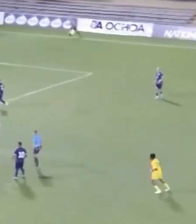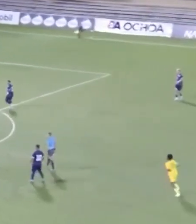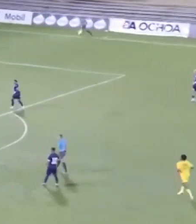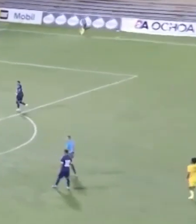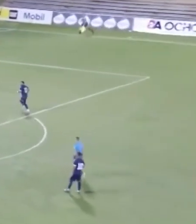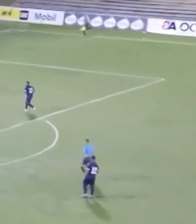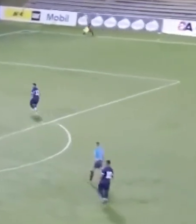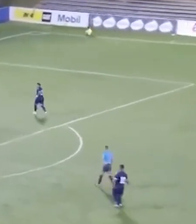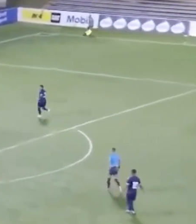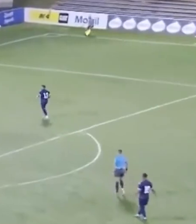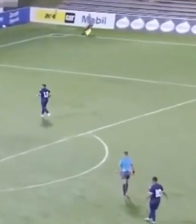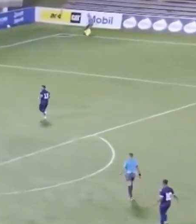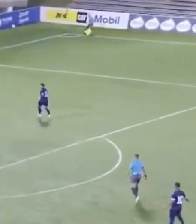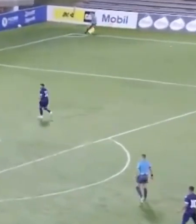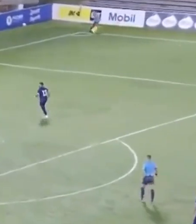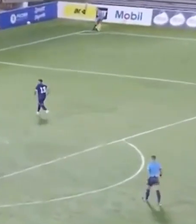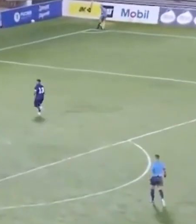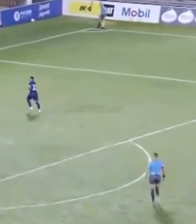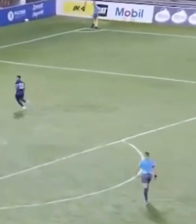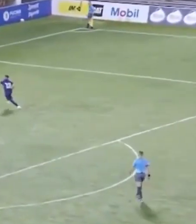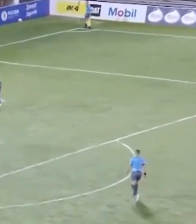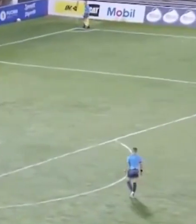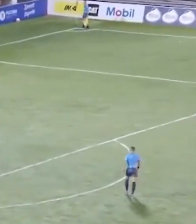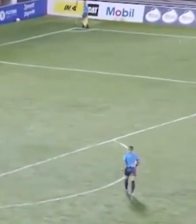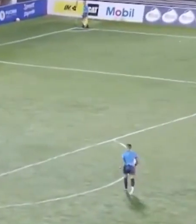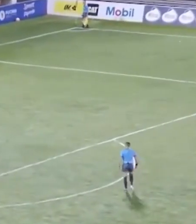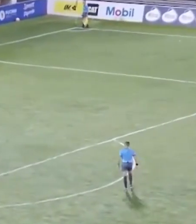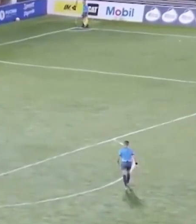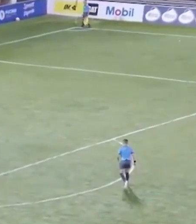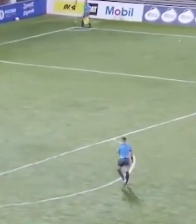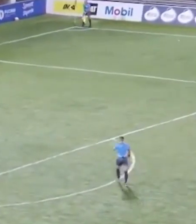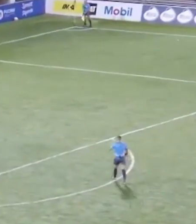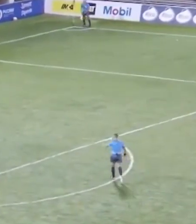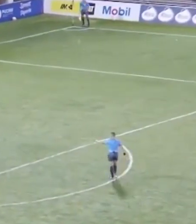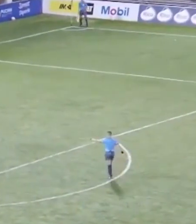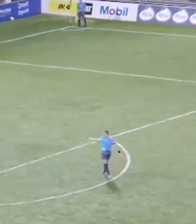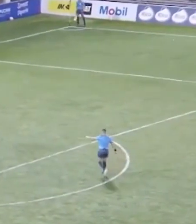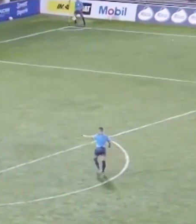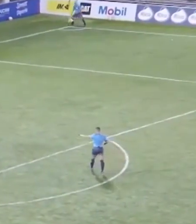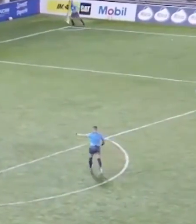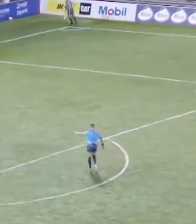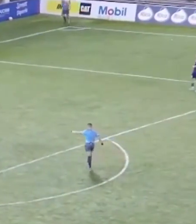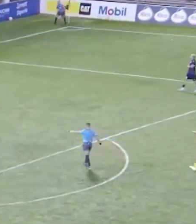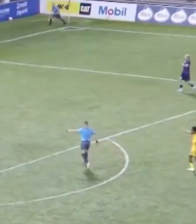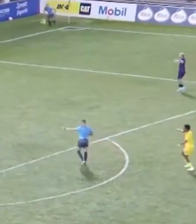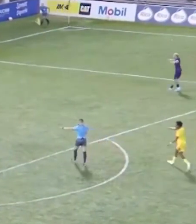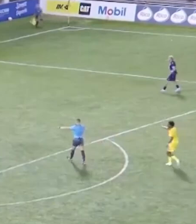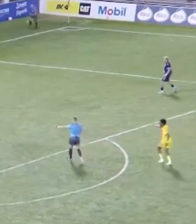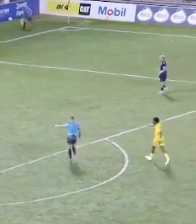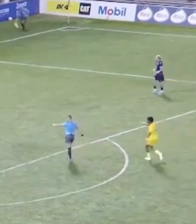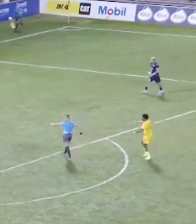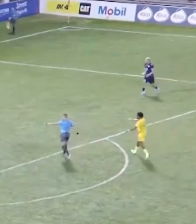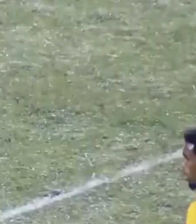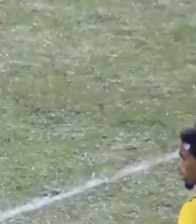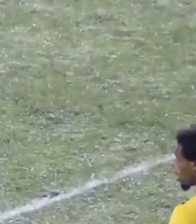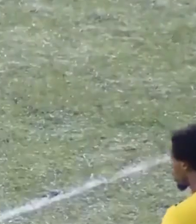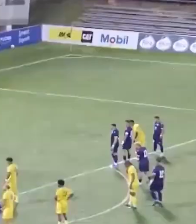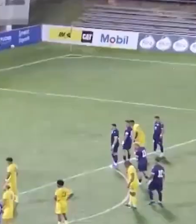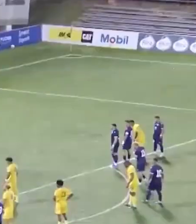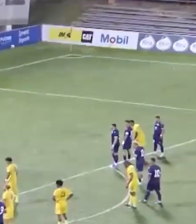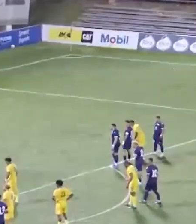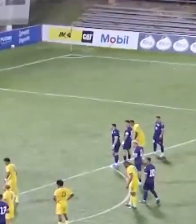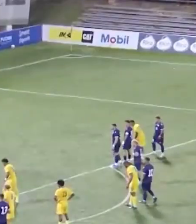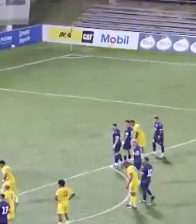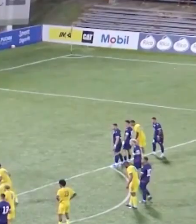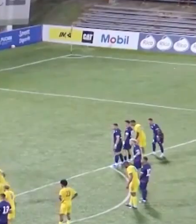Another great ball in. It's on the doorstep for Hope. Great save by Valdez. Kept alive. It's a penalty.